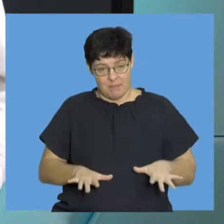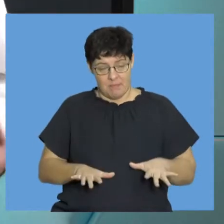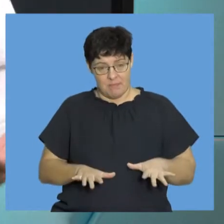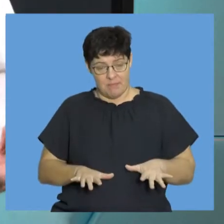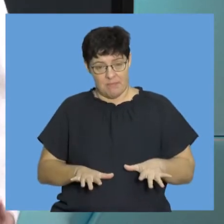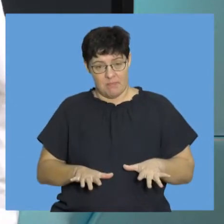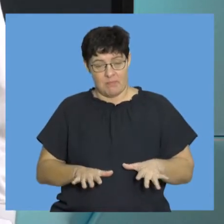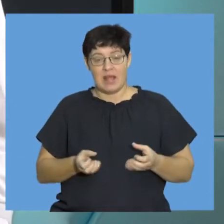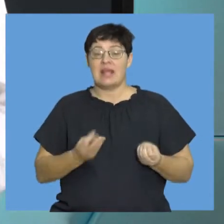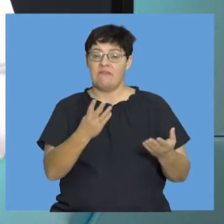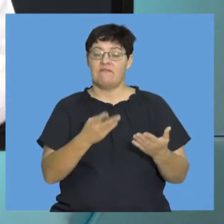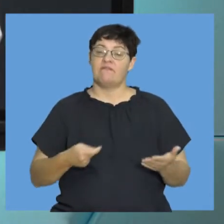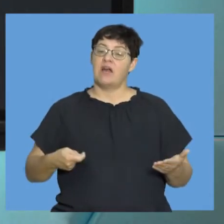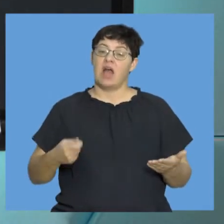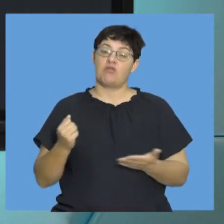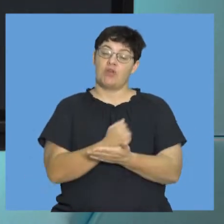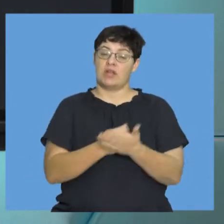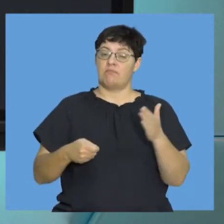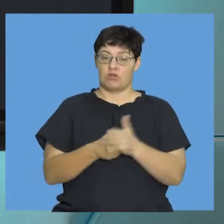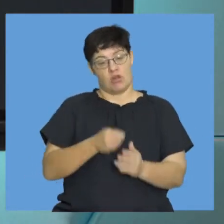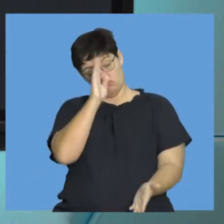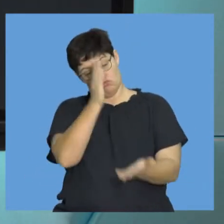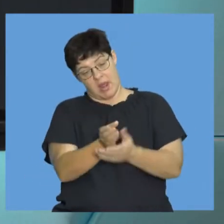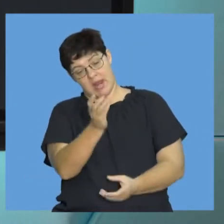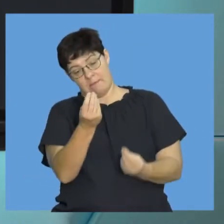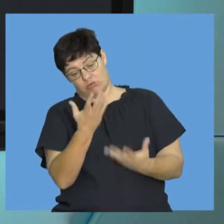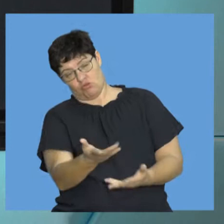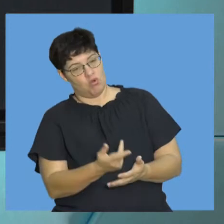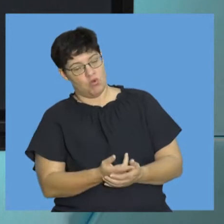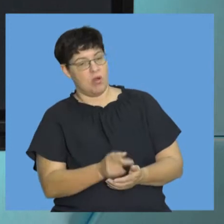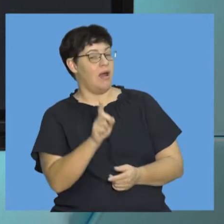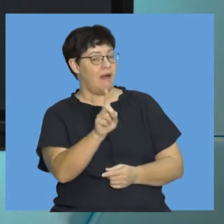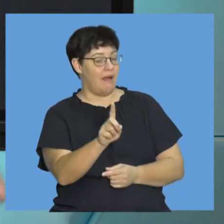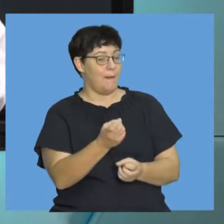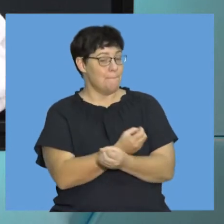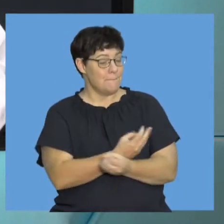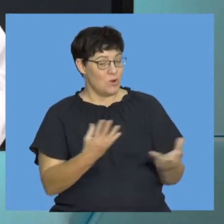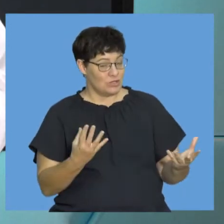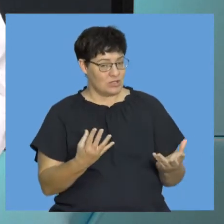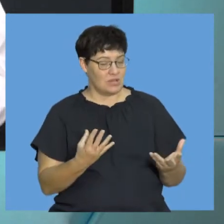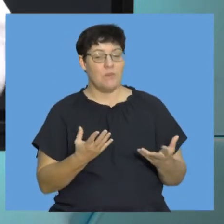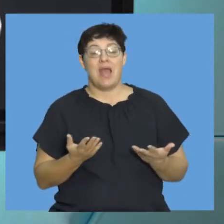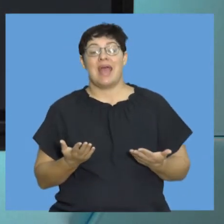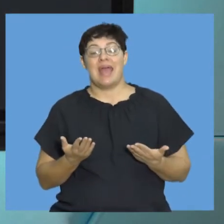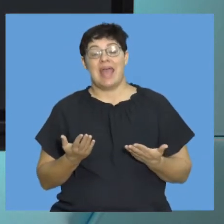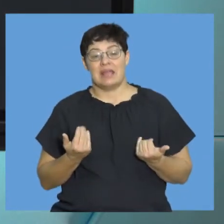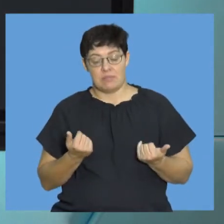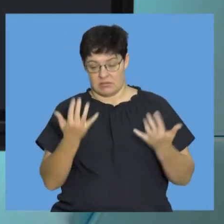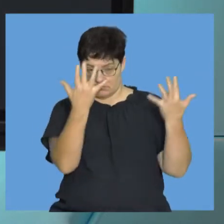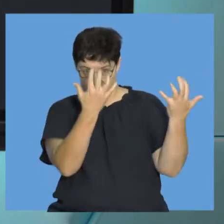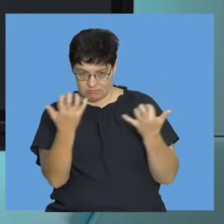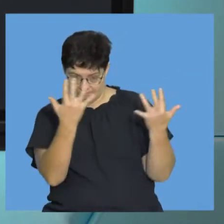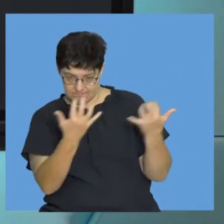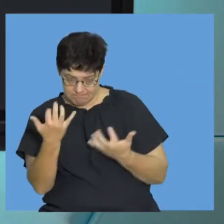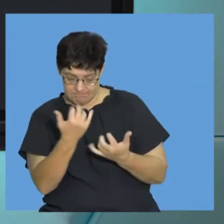given the credit purchases as a straightforward figure. You are, in most cases, expected to calculate